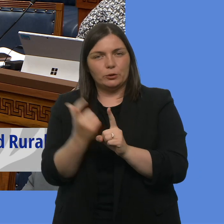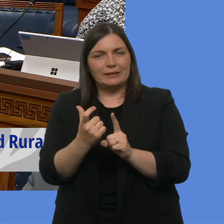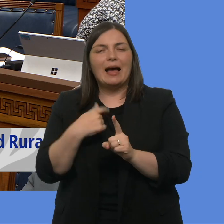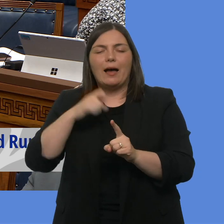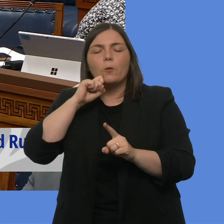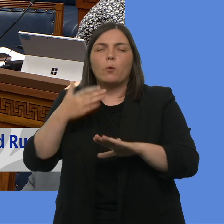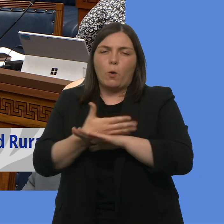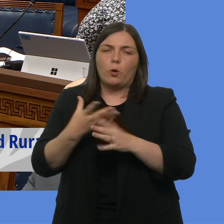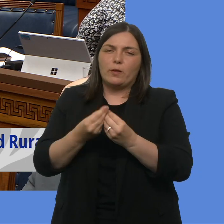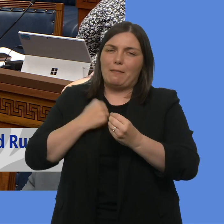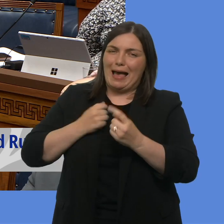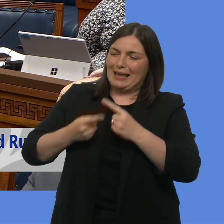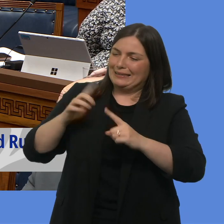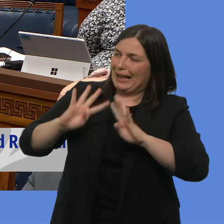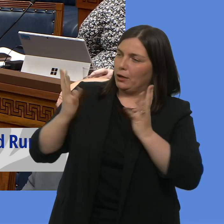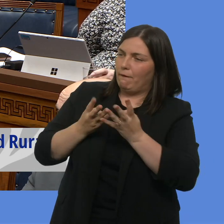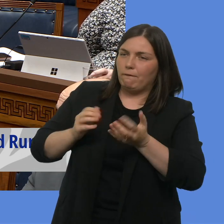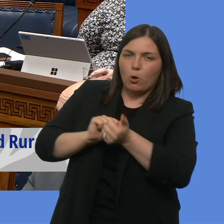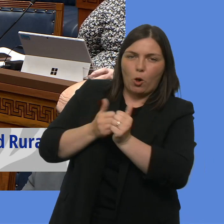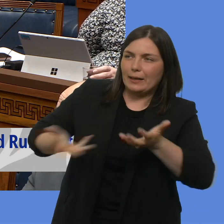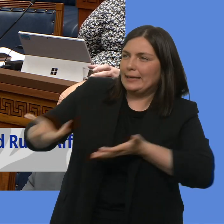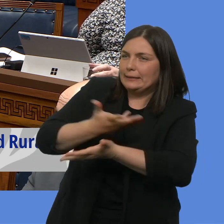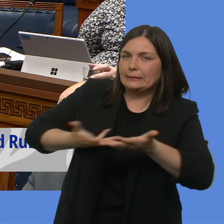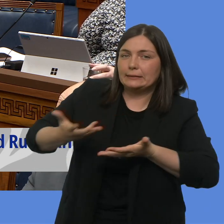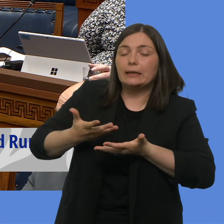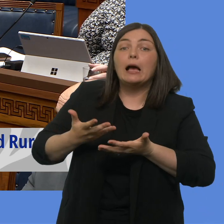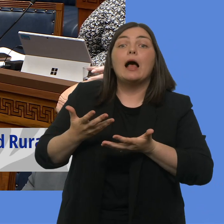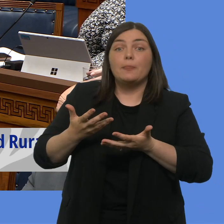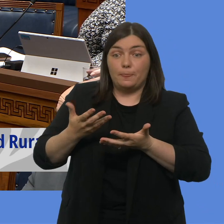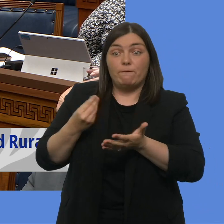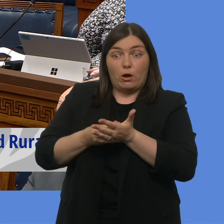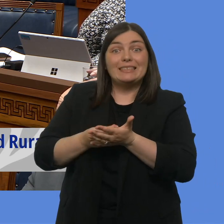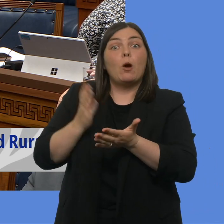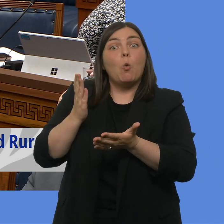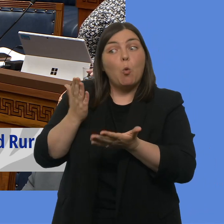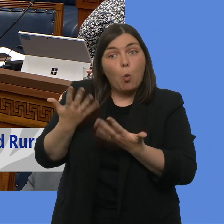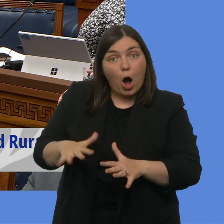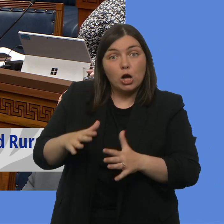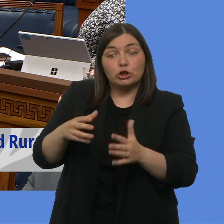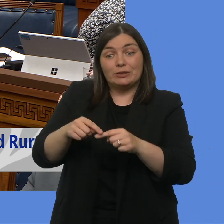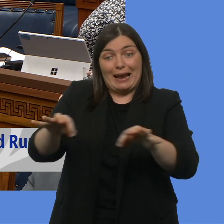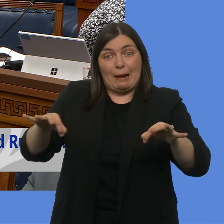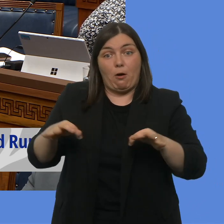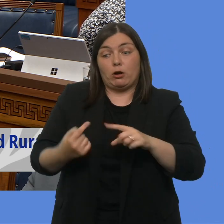that. This funding was earmarked up until the end of March of next year, and it's important that we provide certainty going